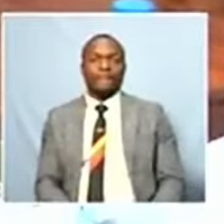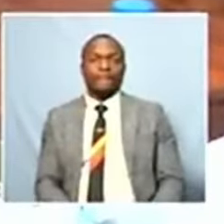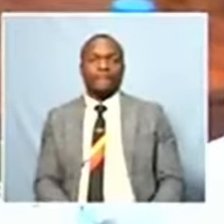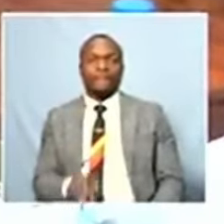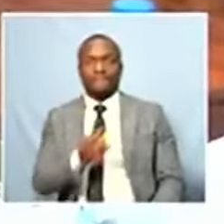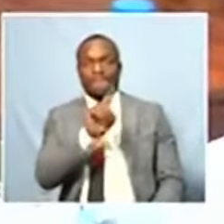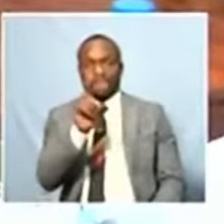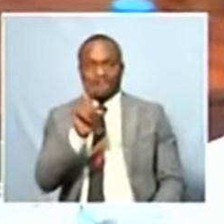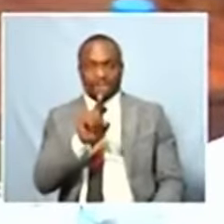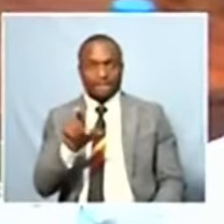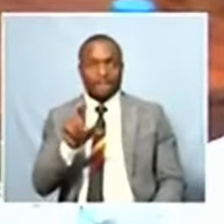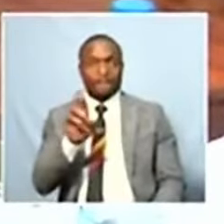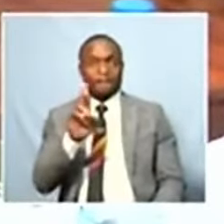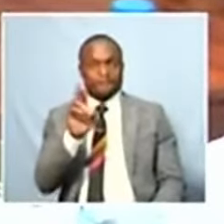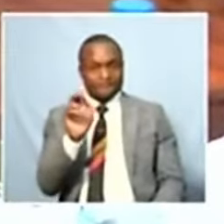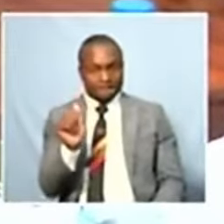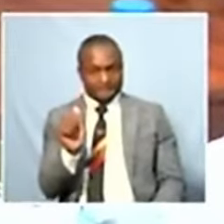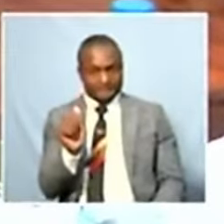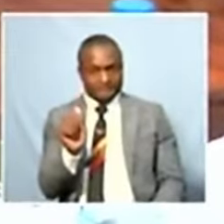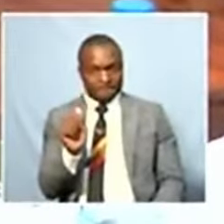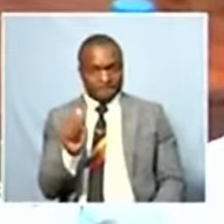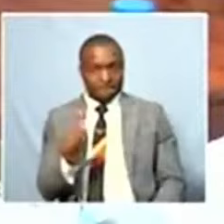ZRA is